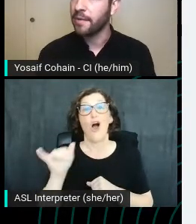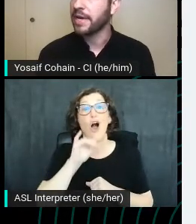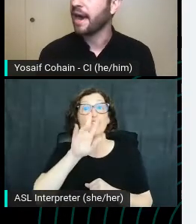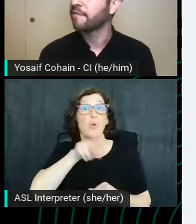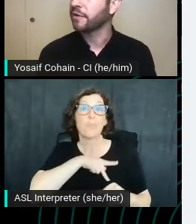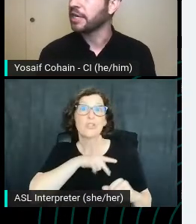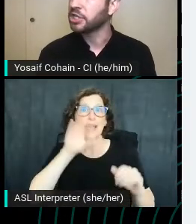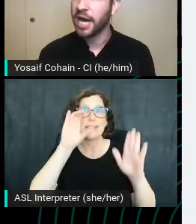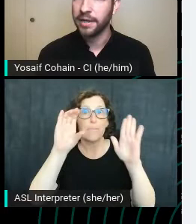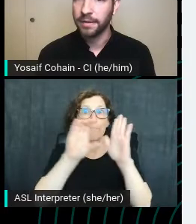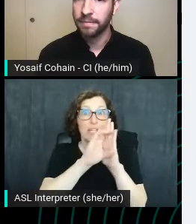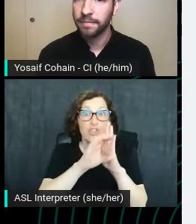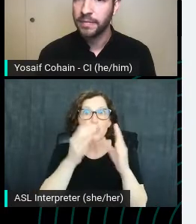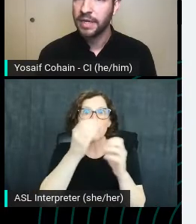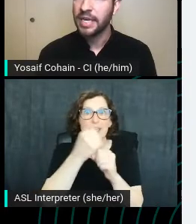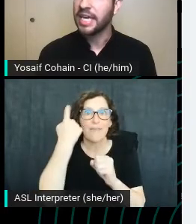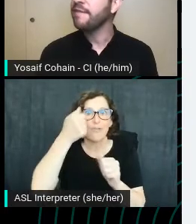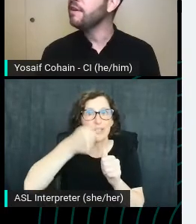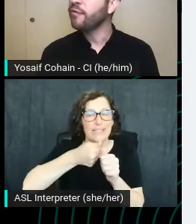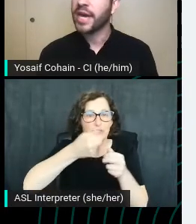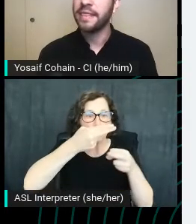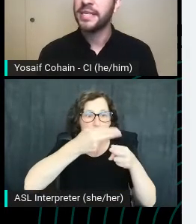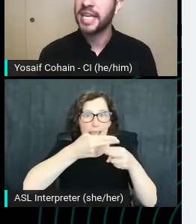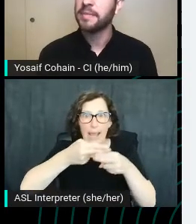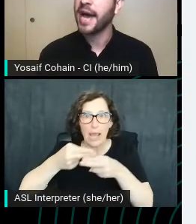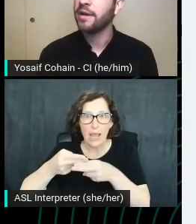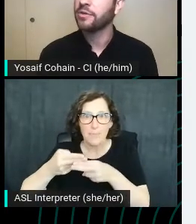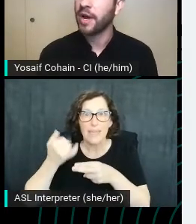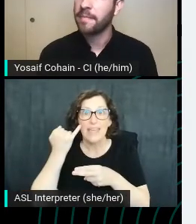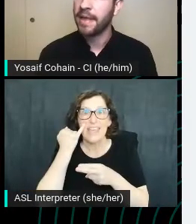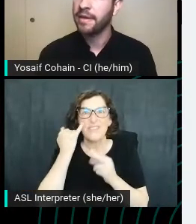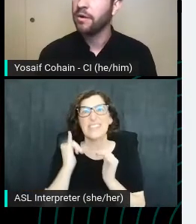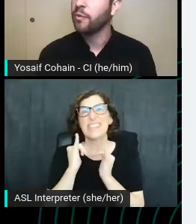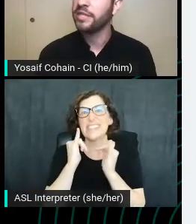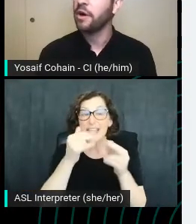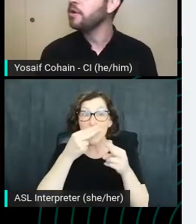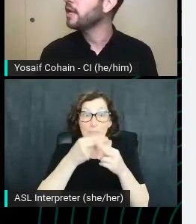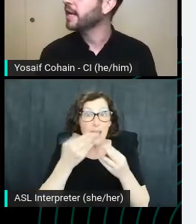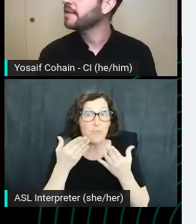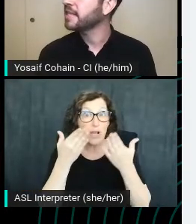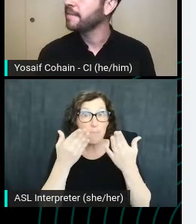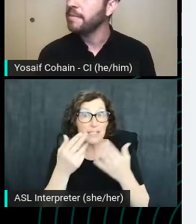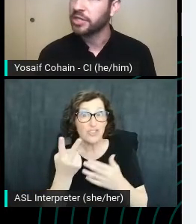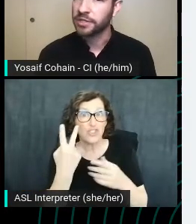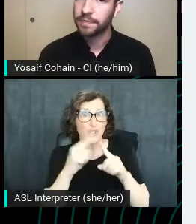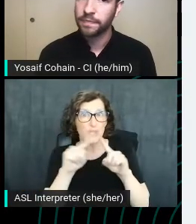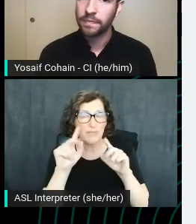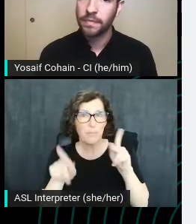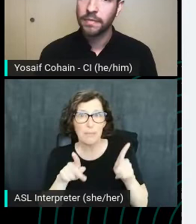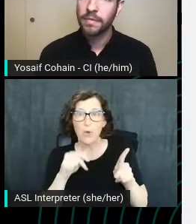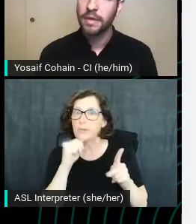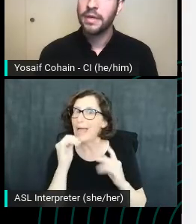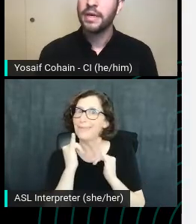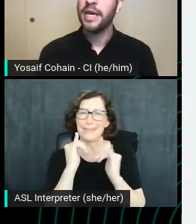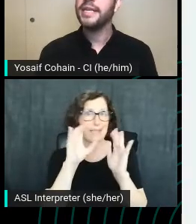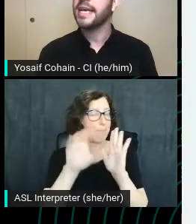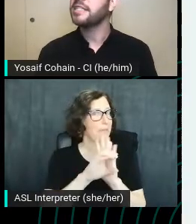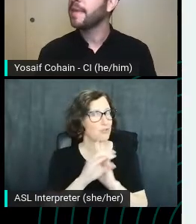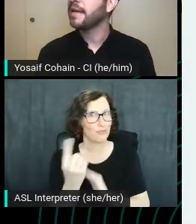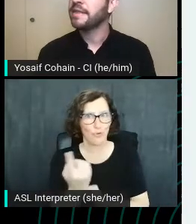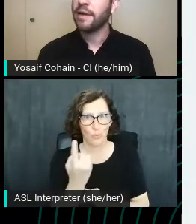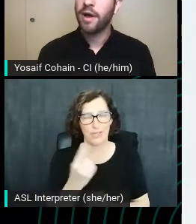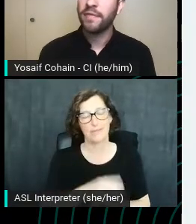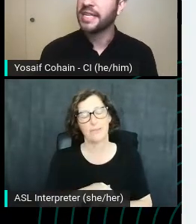imagery that we get for each title. Even if we get the same titles recommended, we don't all get the same images. It